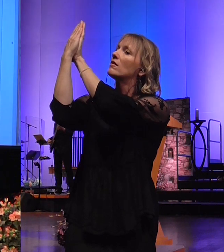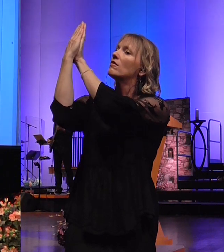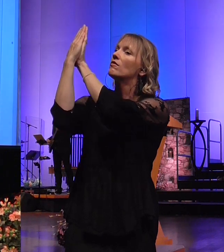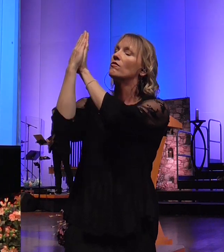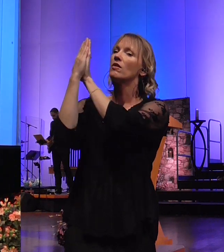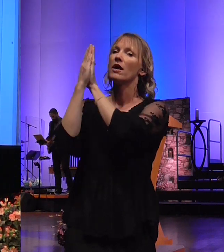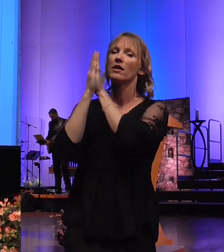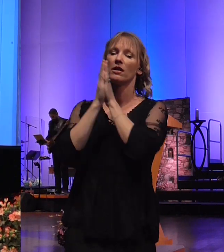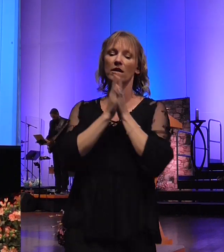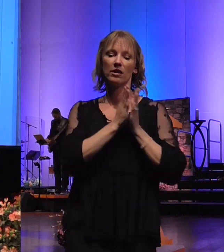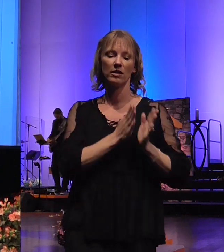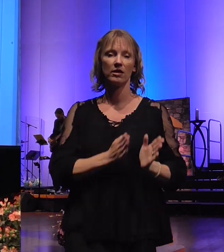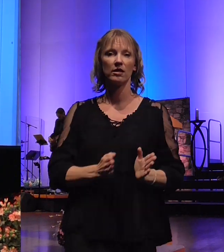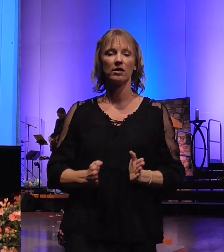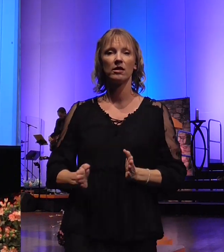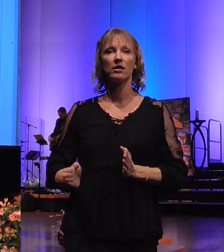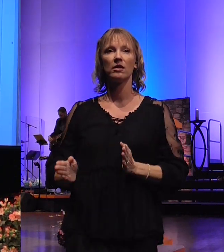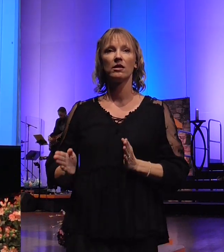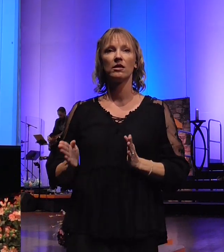Get ready,